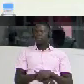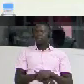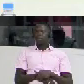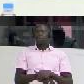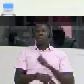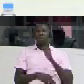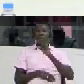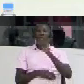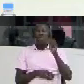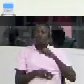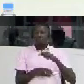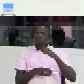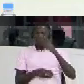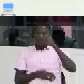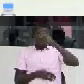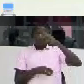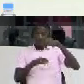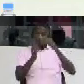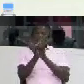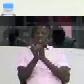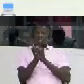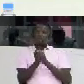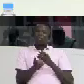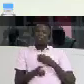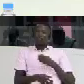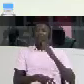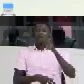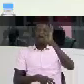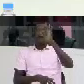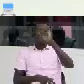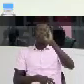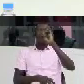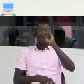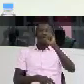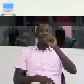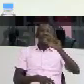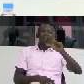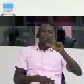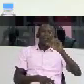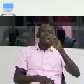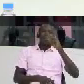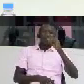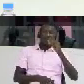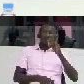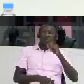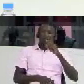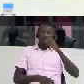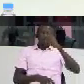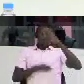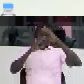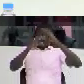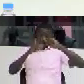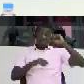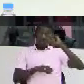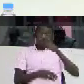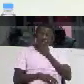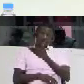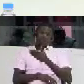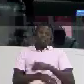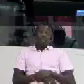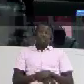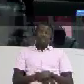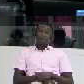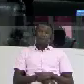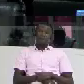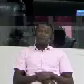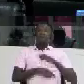force. Okay, very well. That's what I wanted The field force. to get from you. loolu laa bëggoon mu génnee ci yow. And after you were recruited